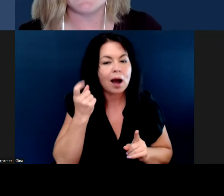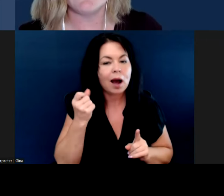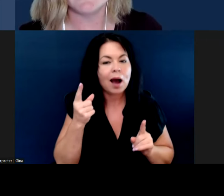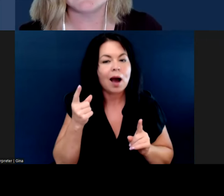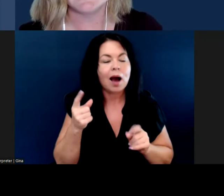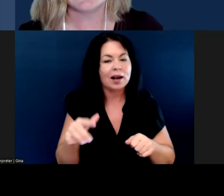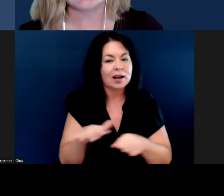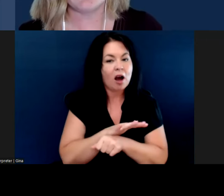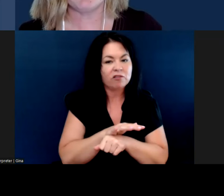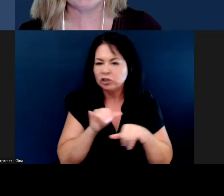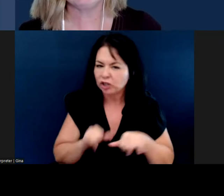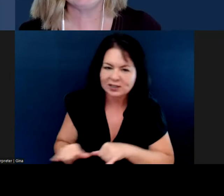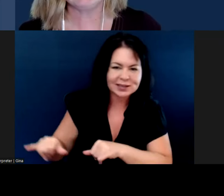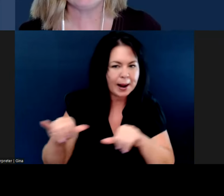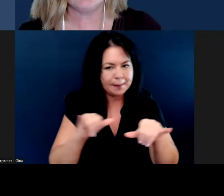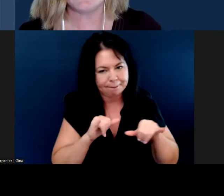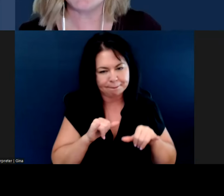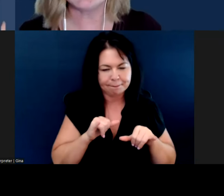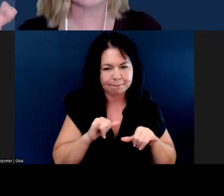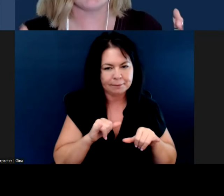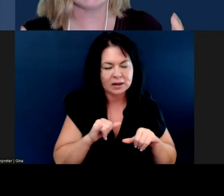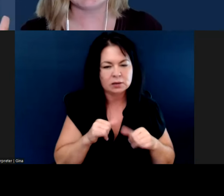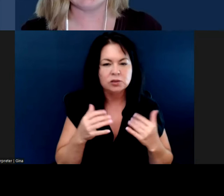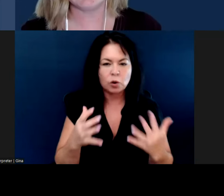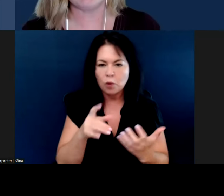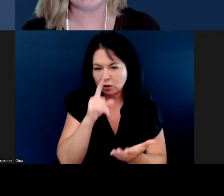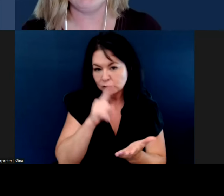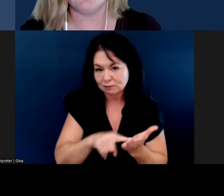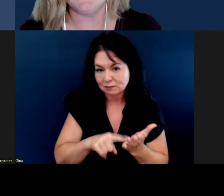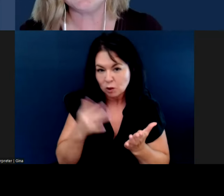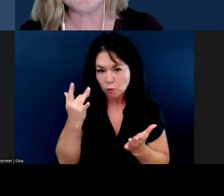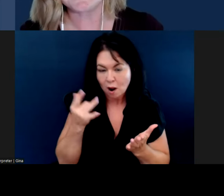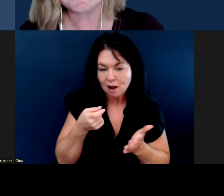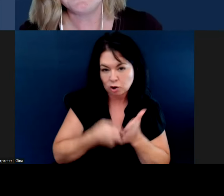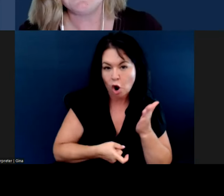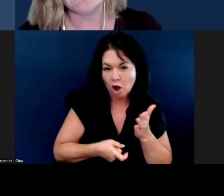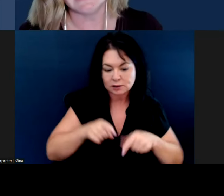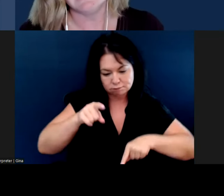are standardized. So look for that, because those costs can really vary.